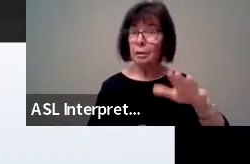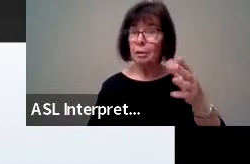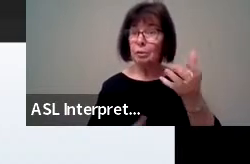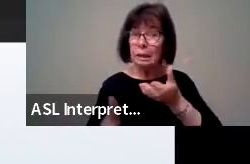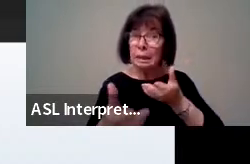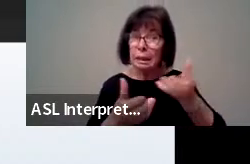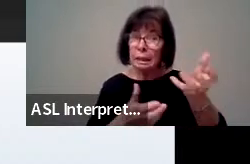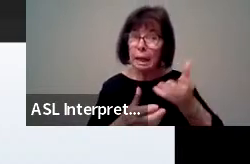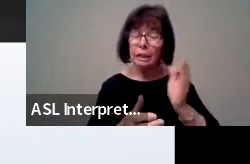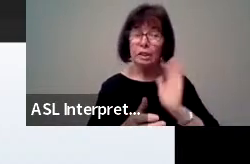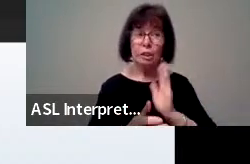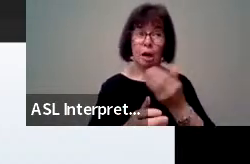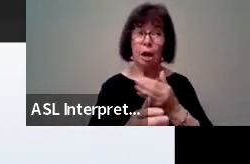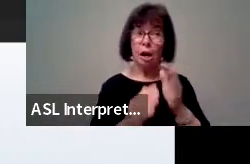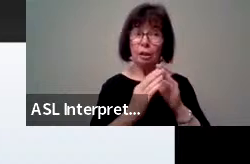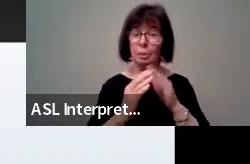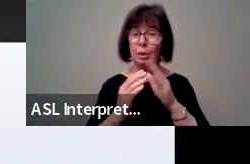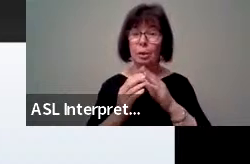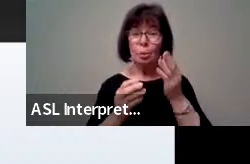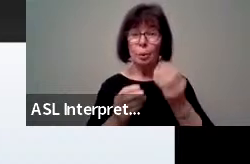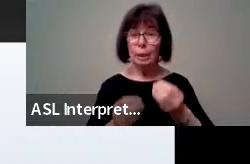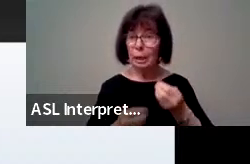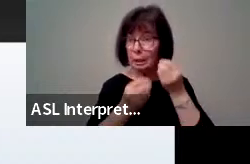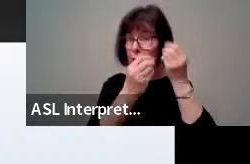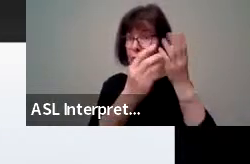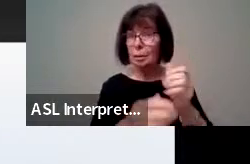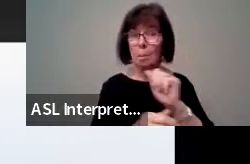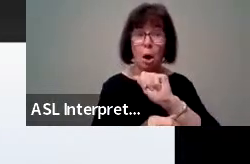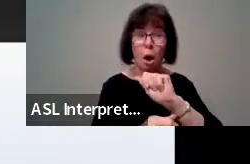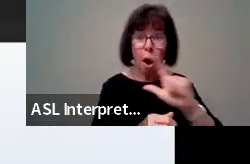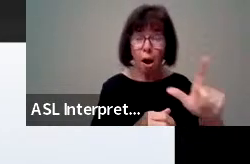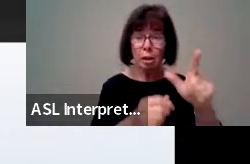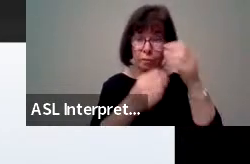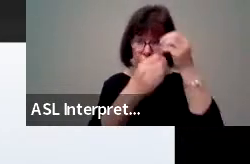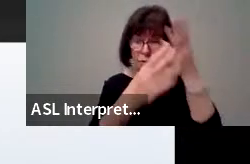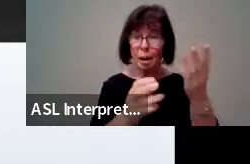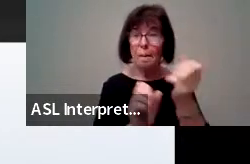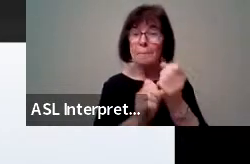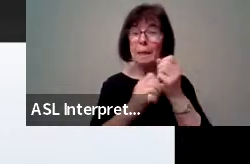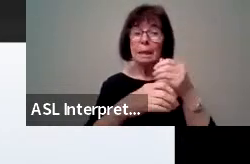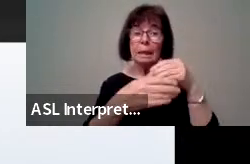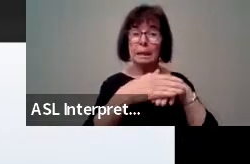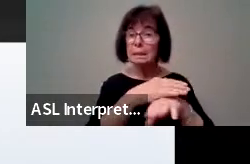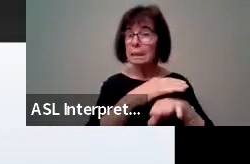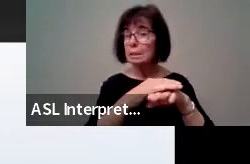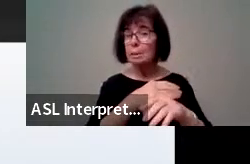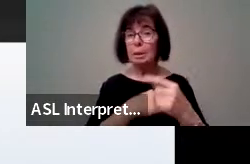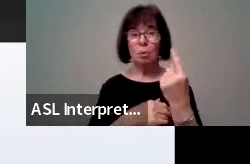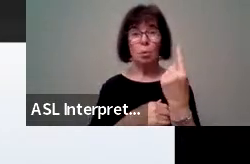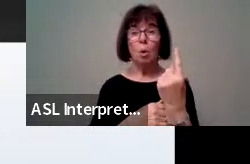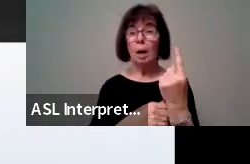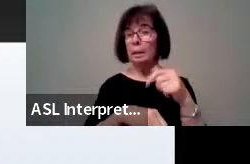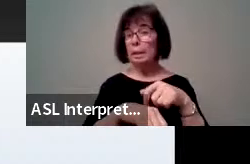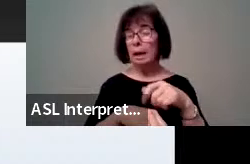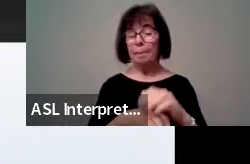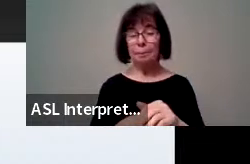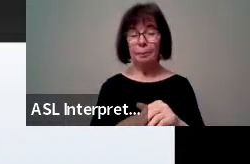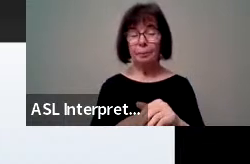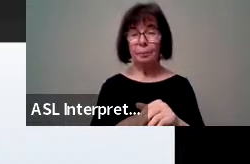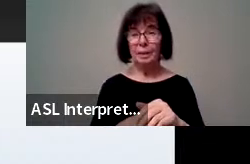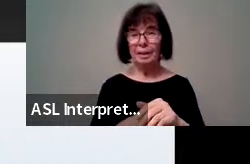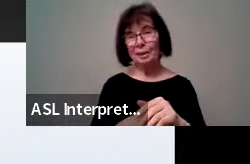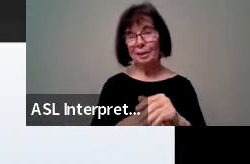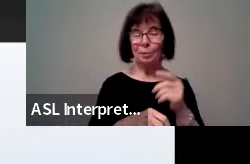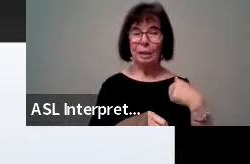You know, we can hit them with all of the information, make it accessible at one time, and then we get more bang for our